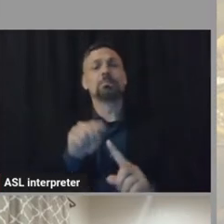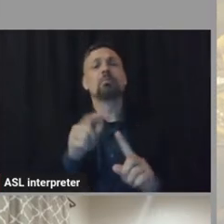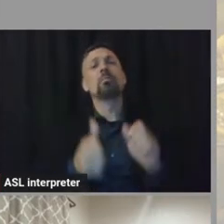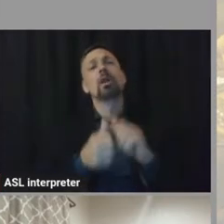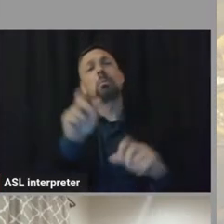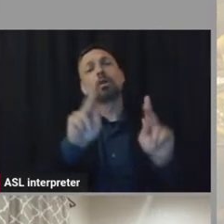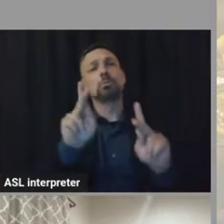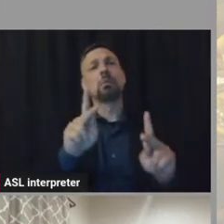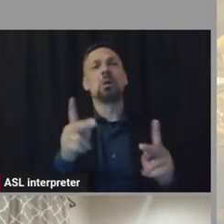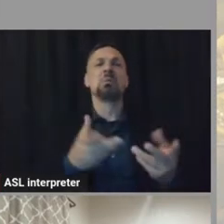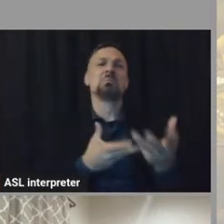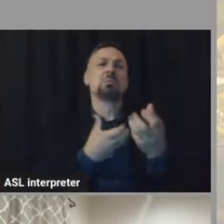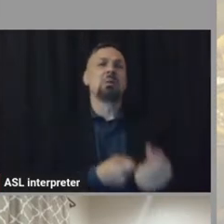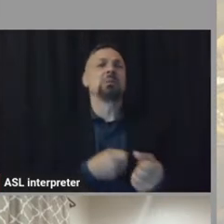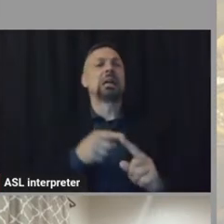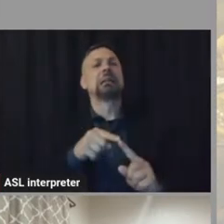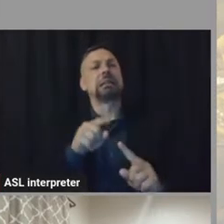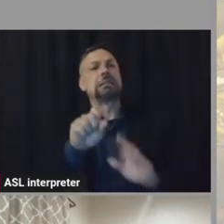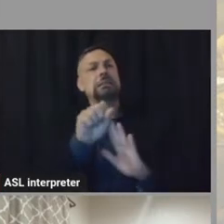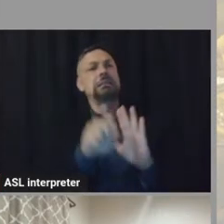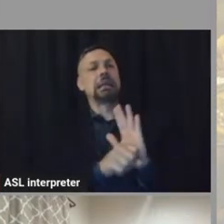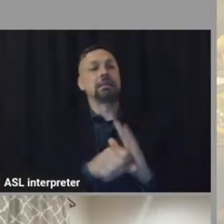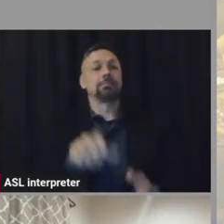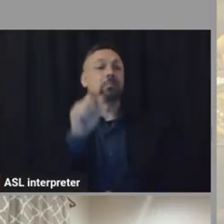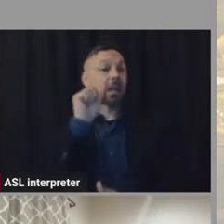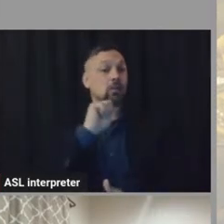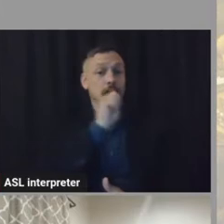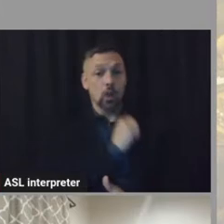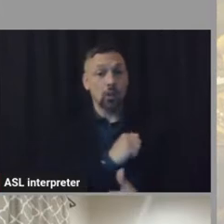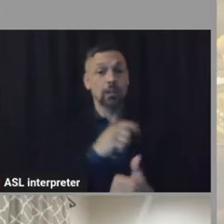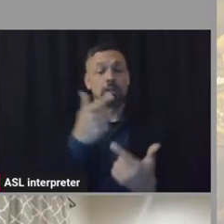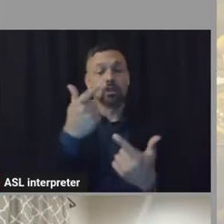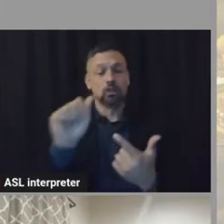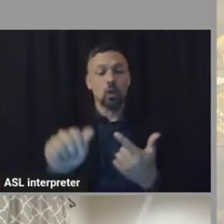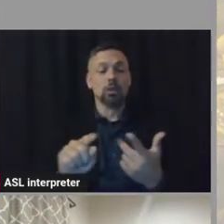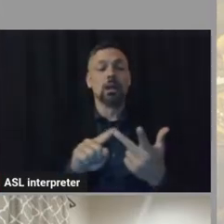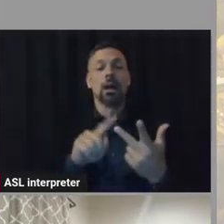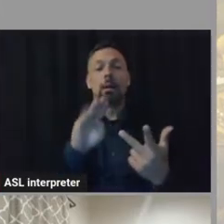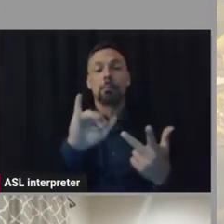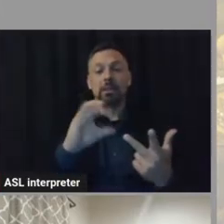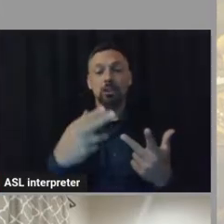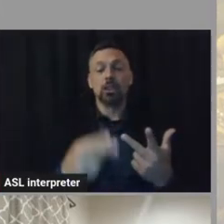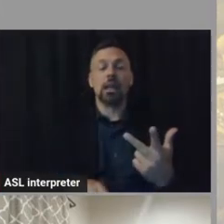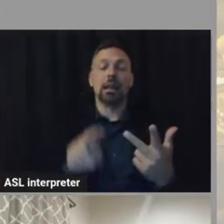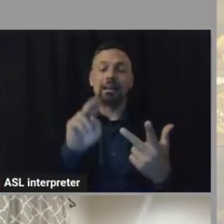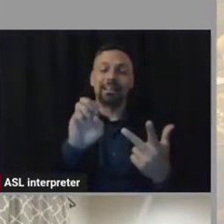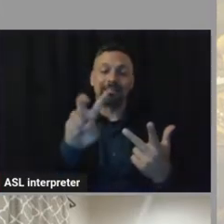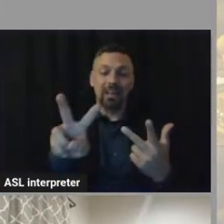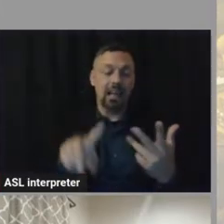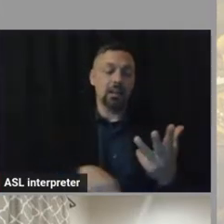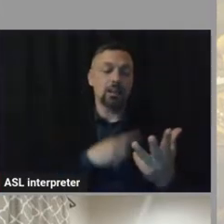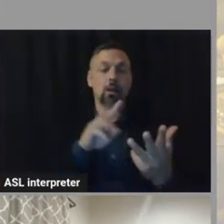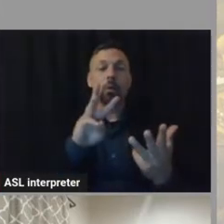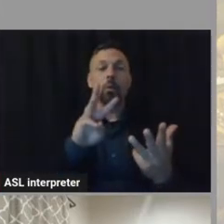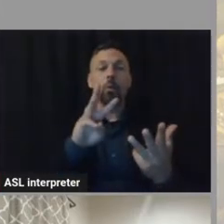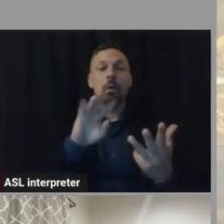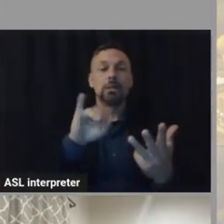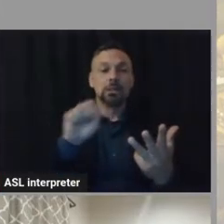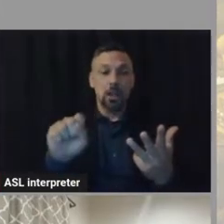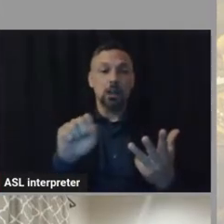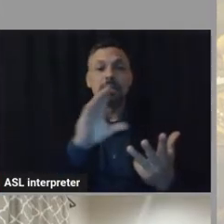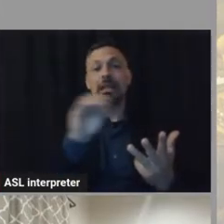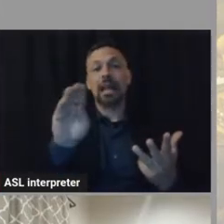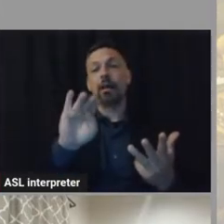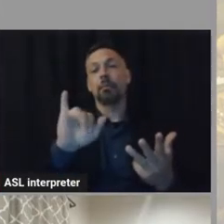are very confident that these are the states in play. So Arizona, Georgia, Michigan, Nevada, Pennsylvania, and Wisconsin. With